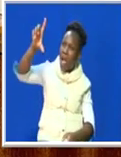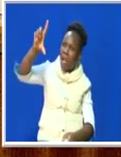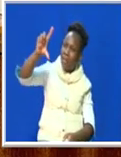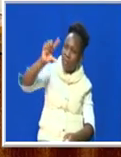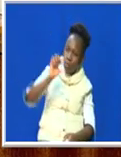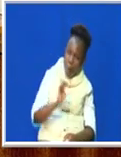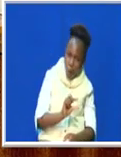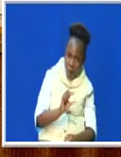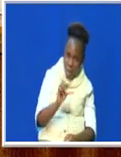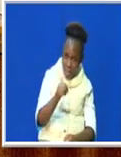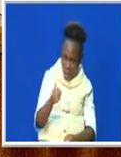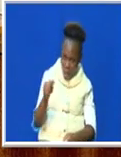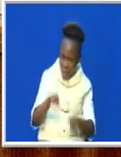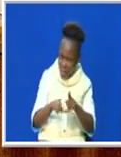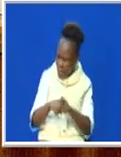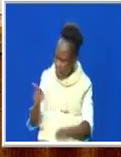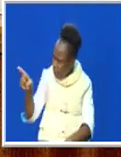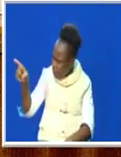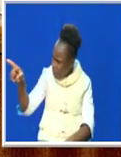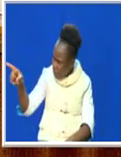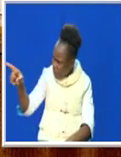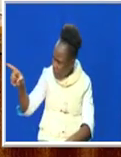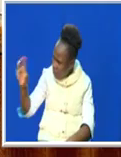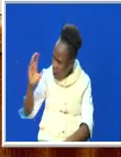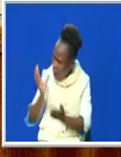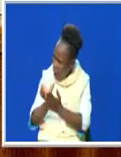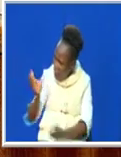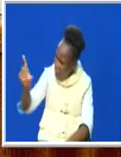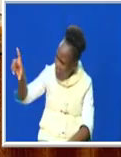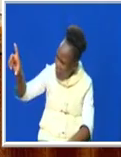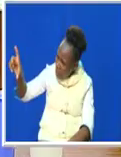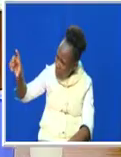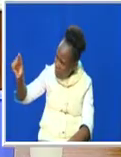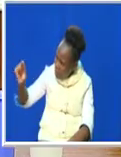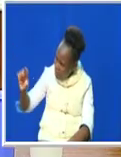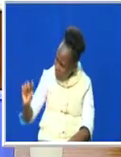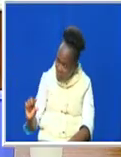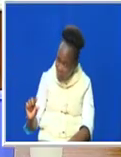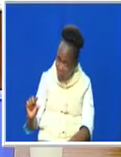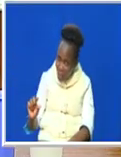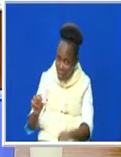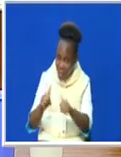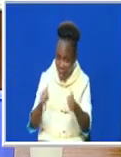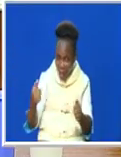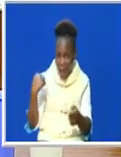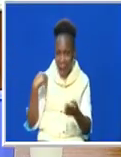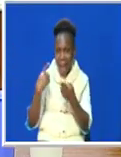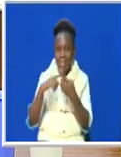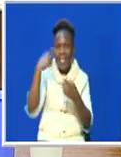from the largest to the smallest. And until next time,